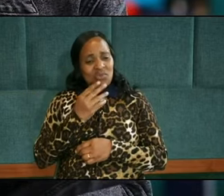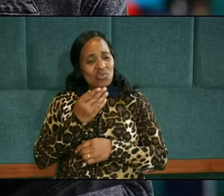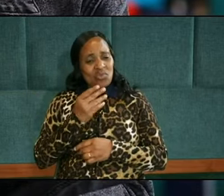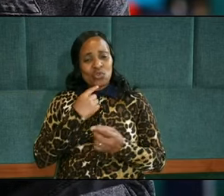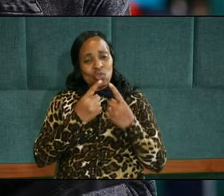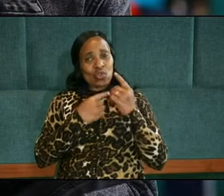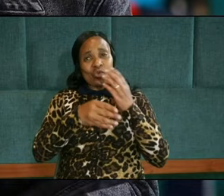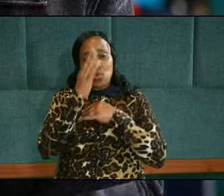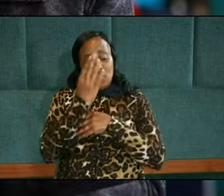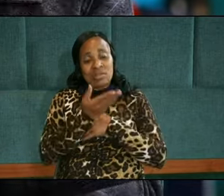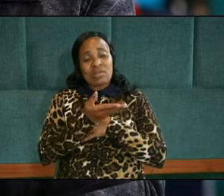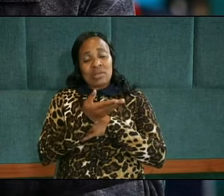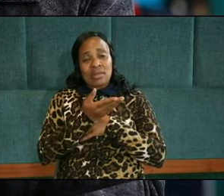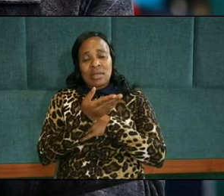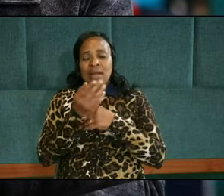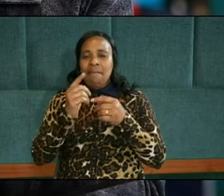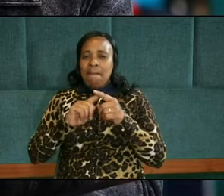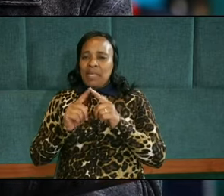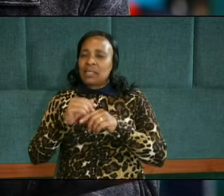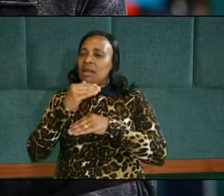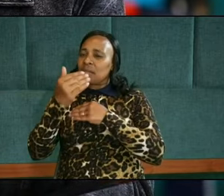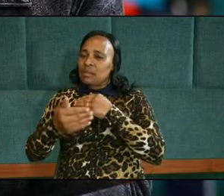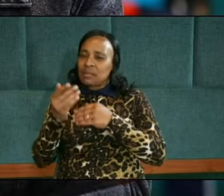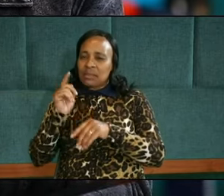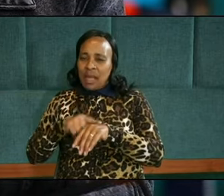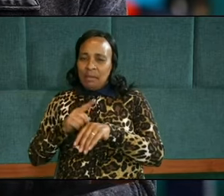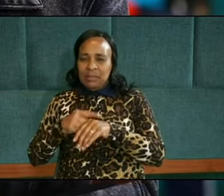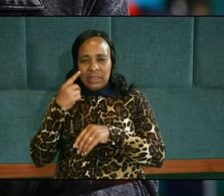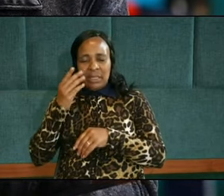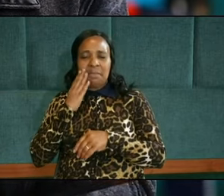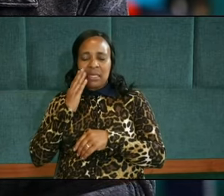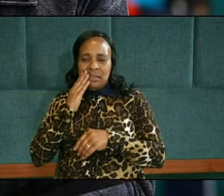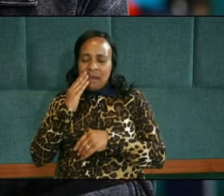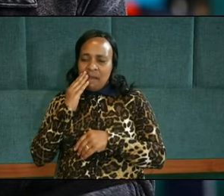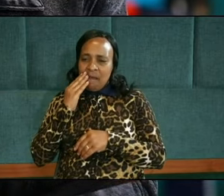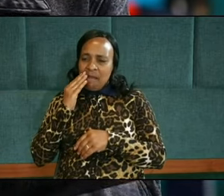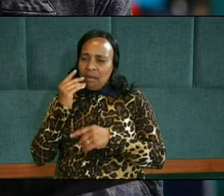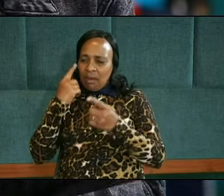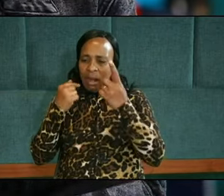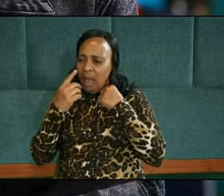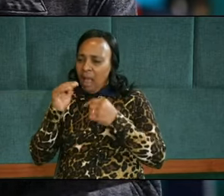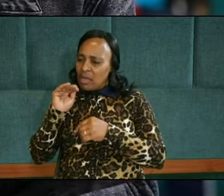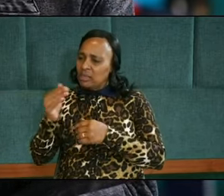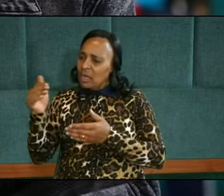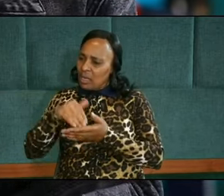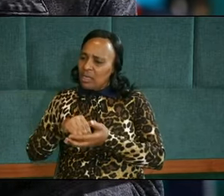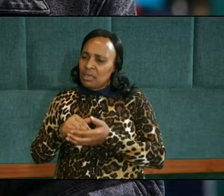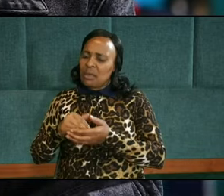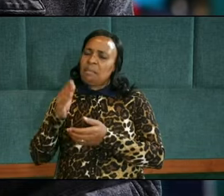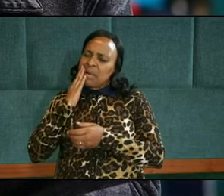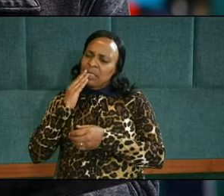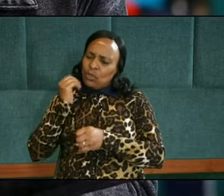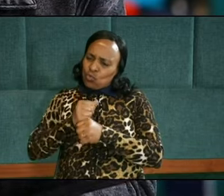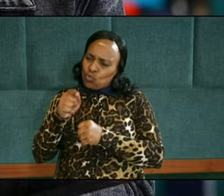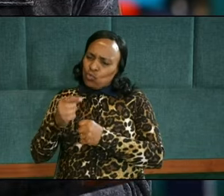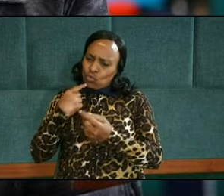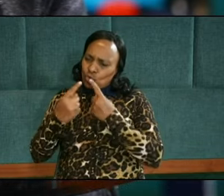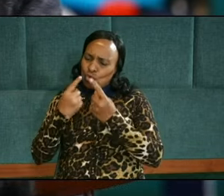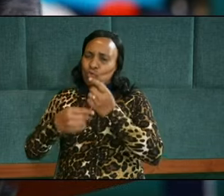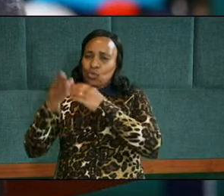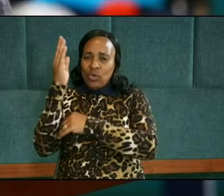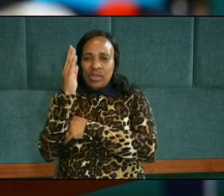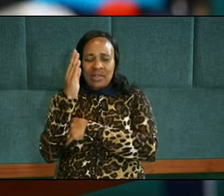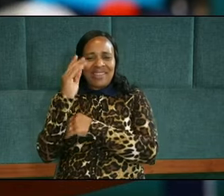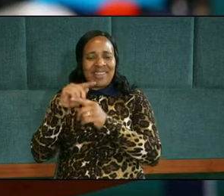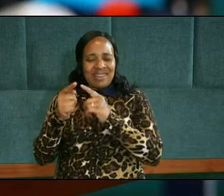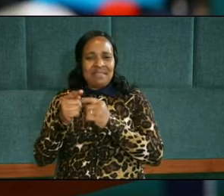God?" The next time Mefuma saw her mother cry, she asked again, "Mother, have you talked to God?"